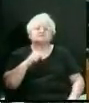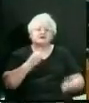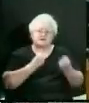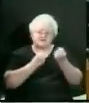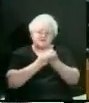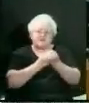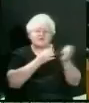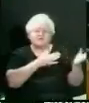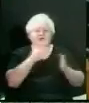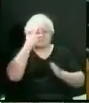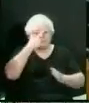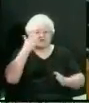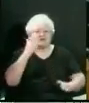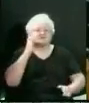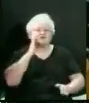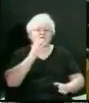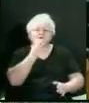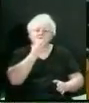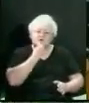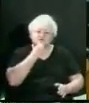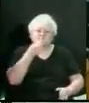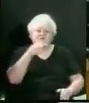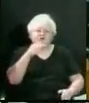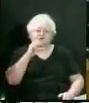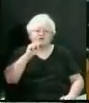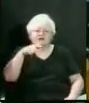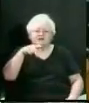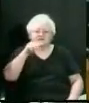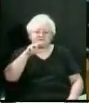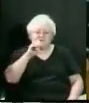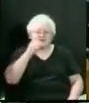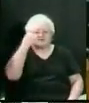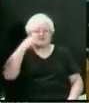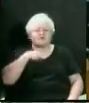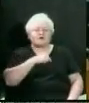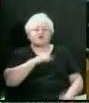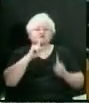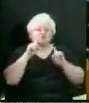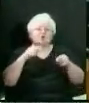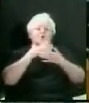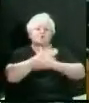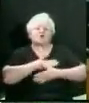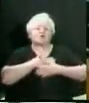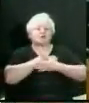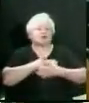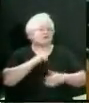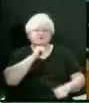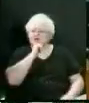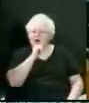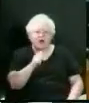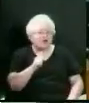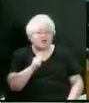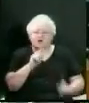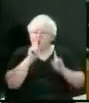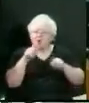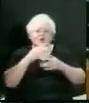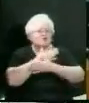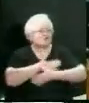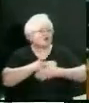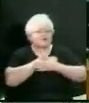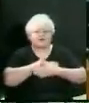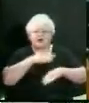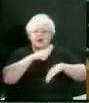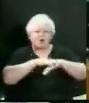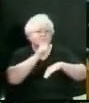because it preserves green space for us to go out and recreate in. You're not going to go out and recreate